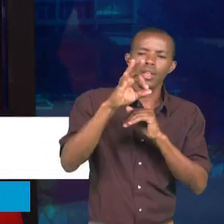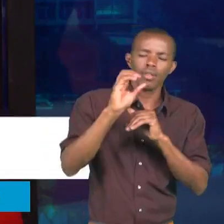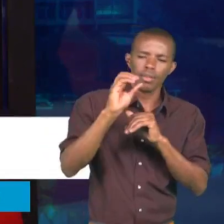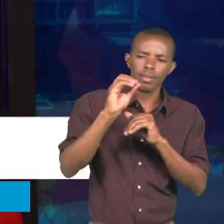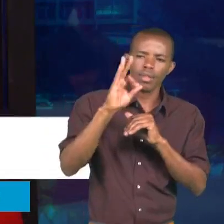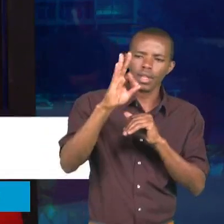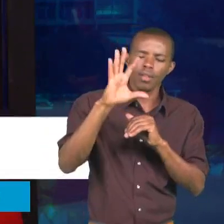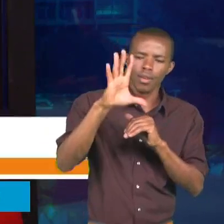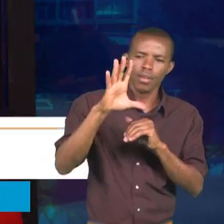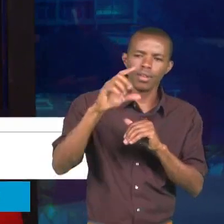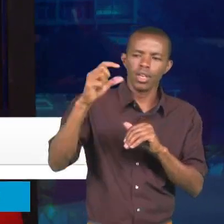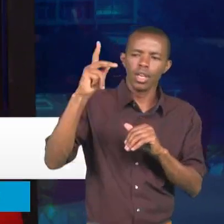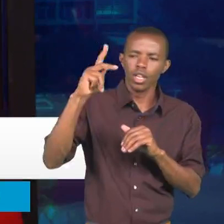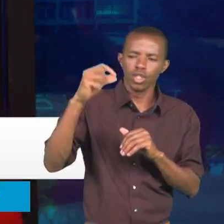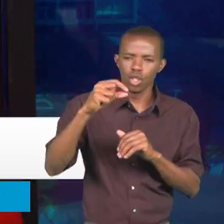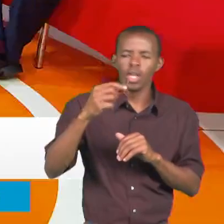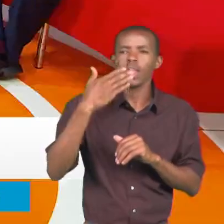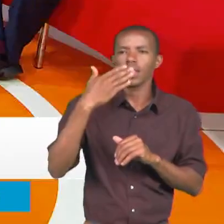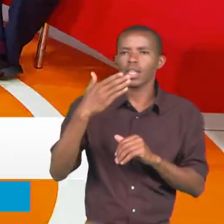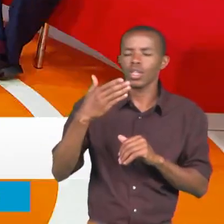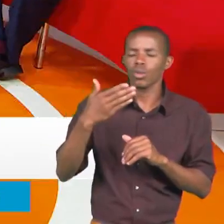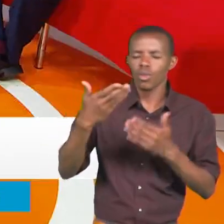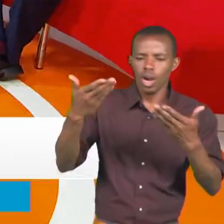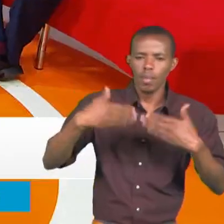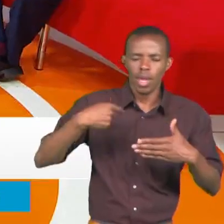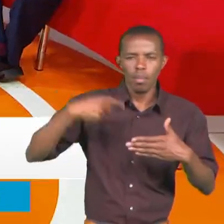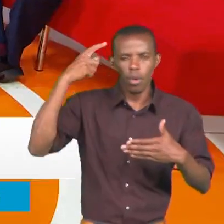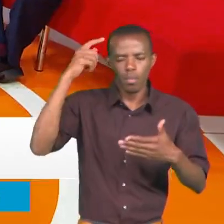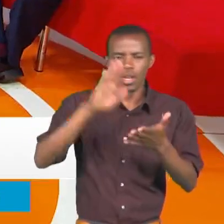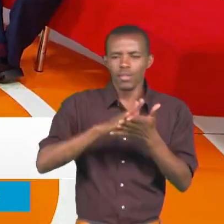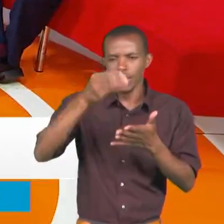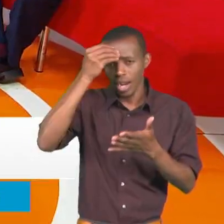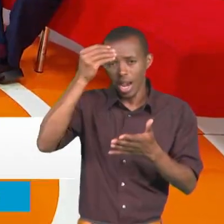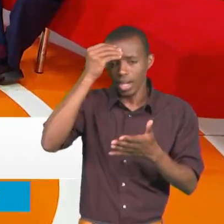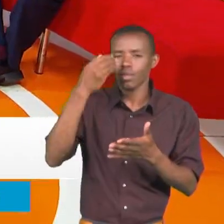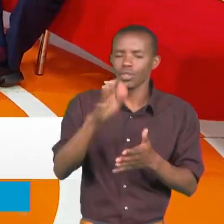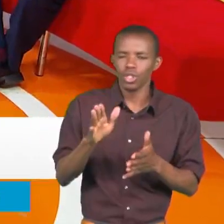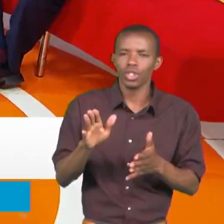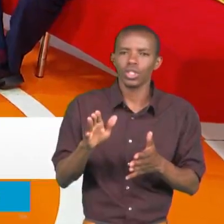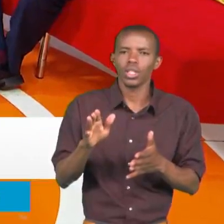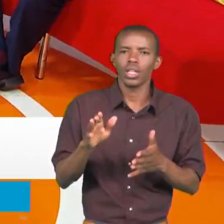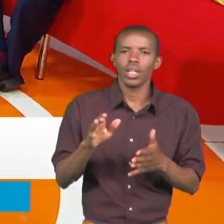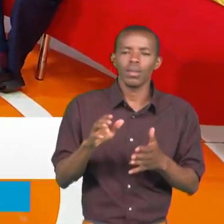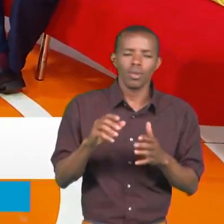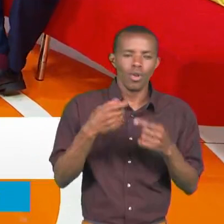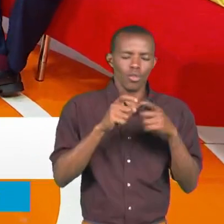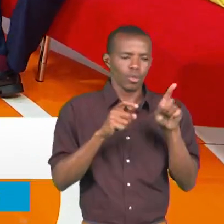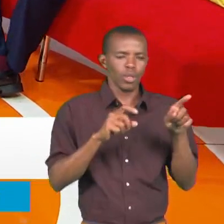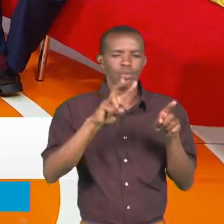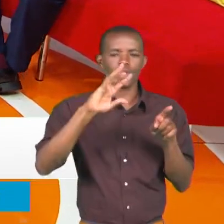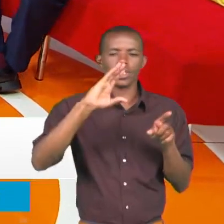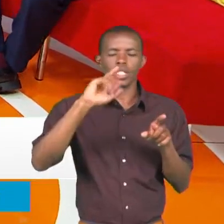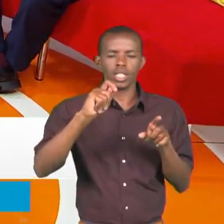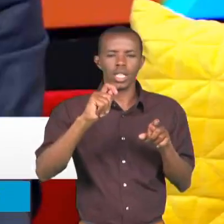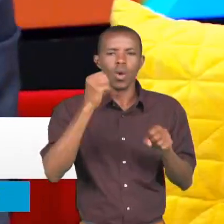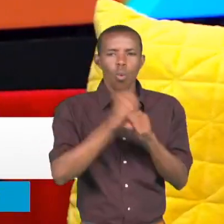above. Perfect. So, yeah. Thank you so much, Duke and James, for coming. I believe I have also learned. People have also learned from LVCT. Good job you're doing.